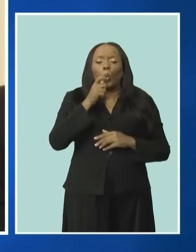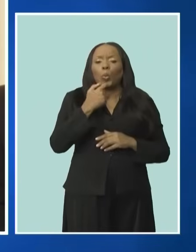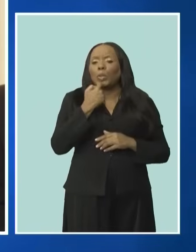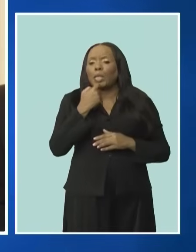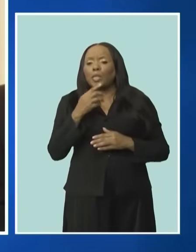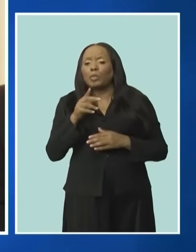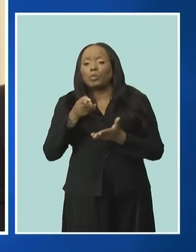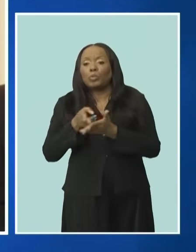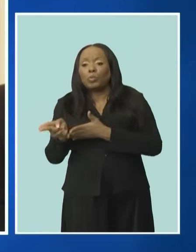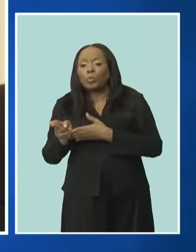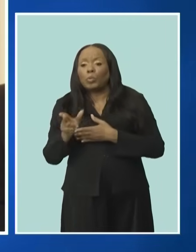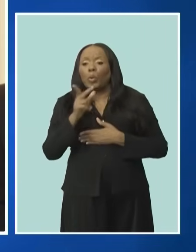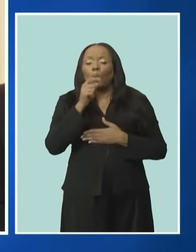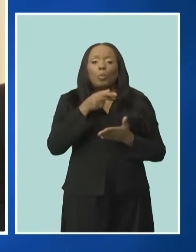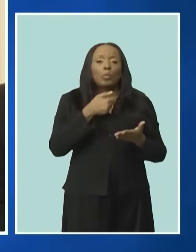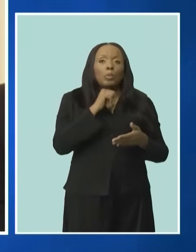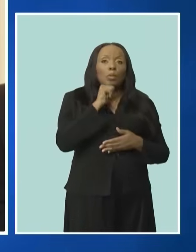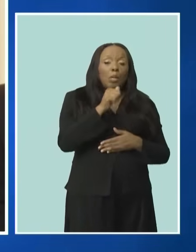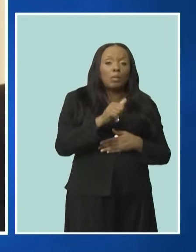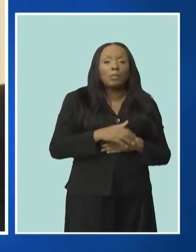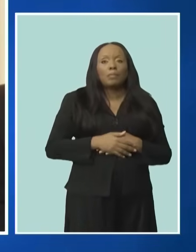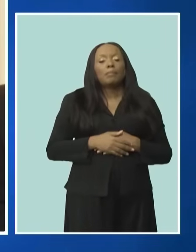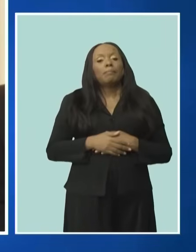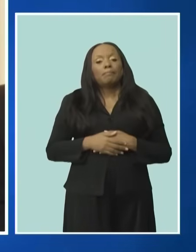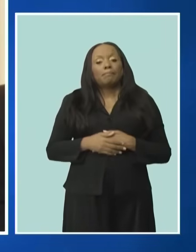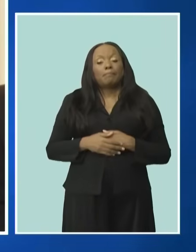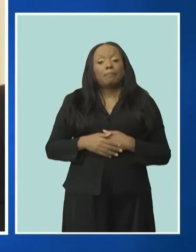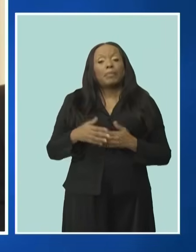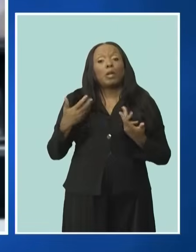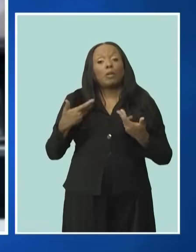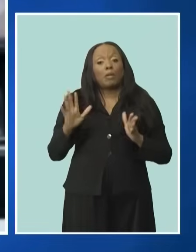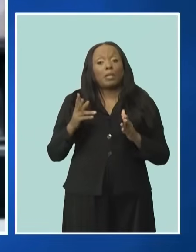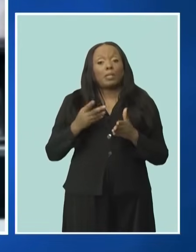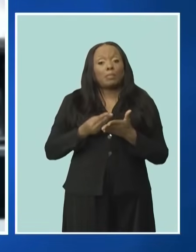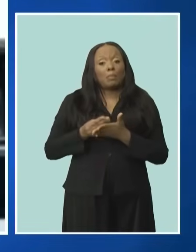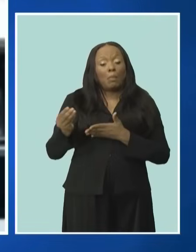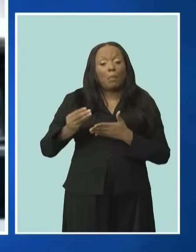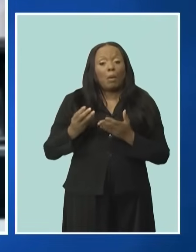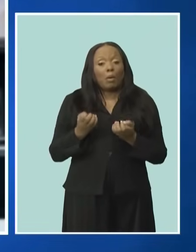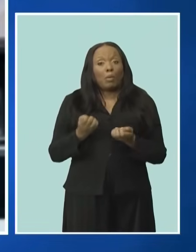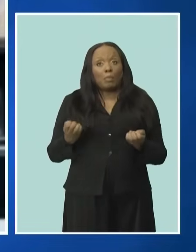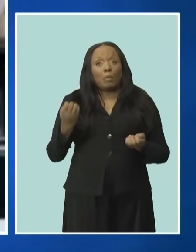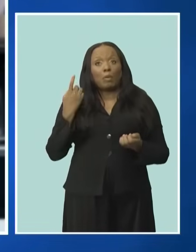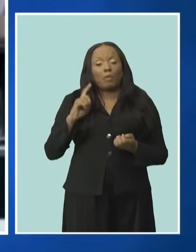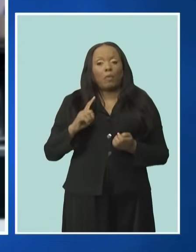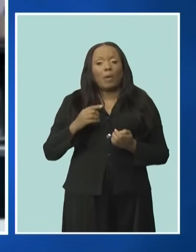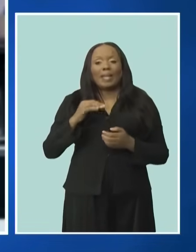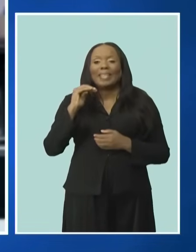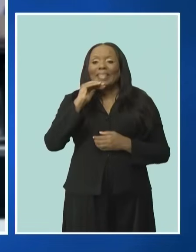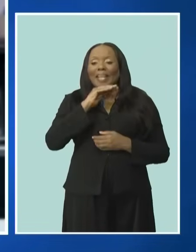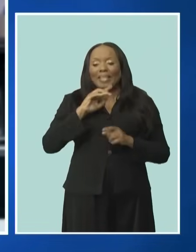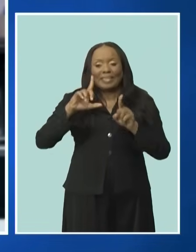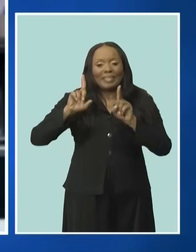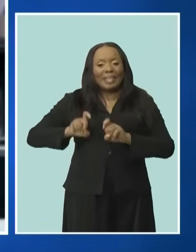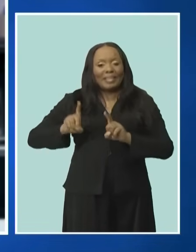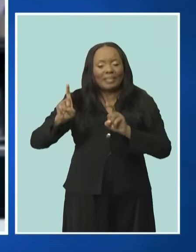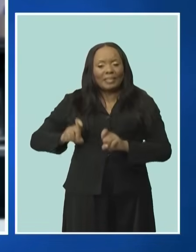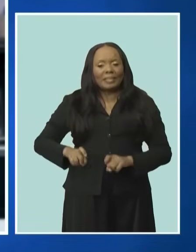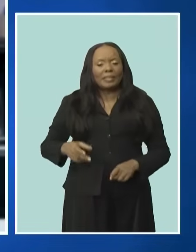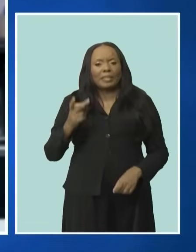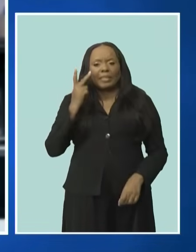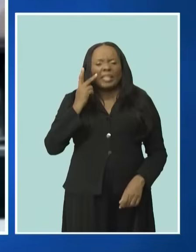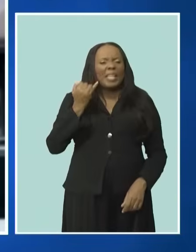According to her, equipment has been purchased and training provided. Additionally, the Attorney General will be meeting with trade